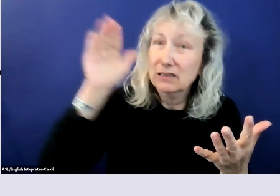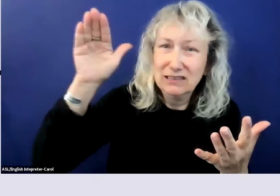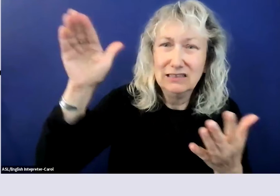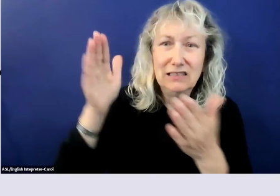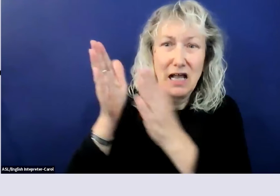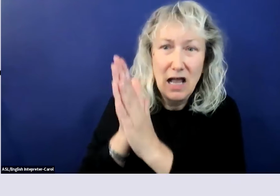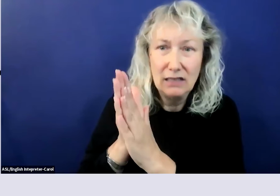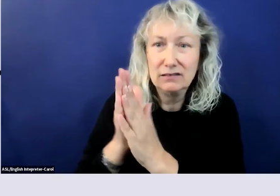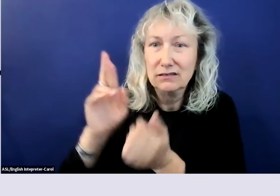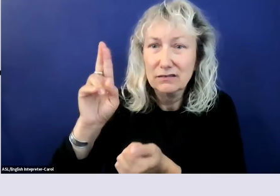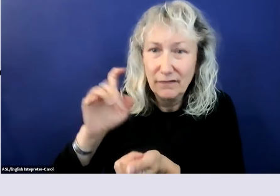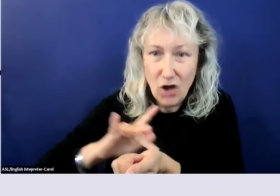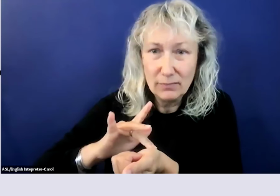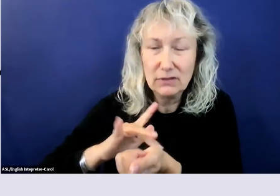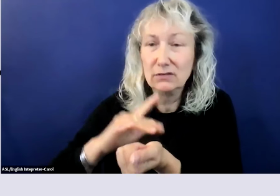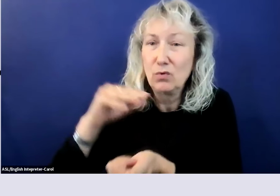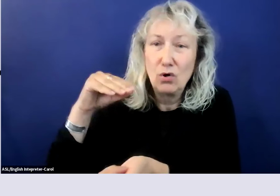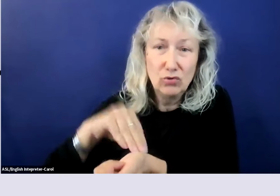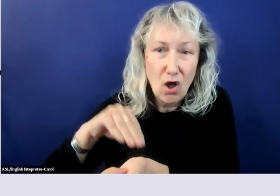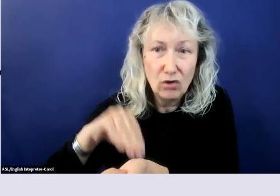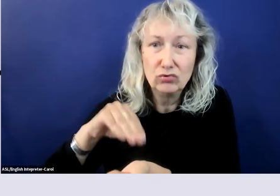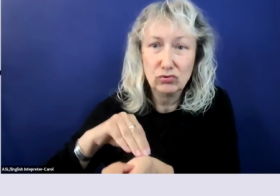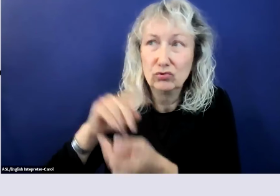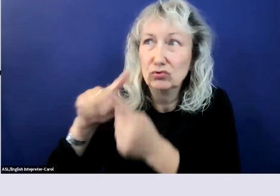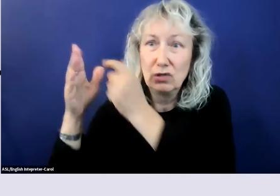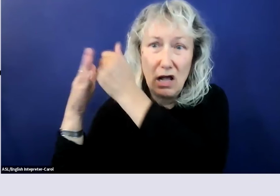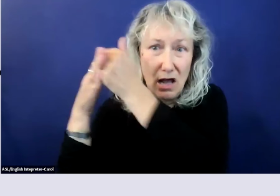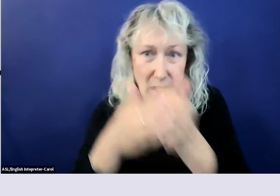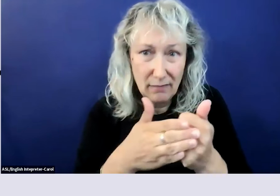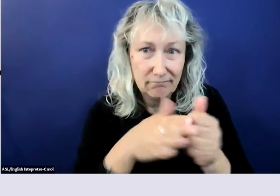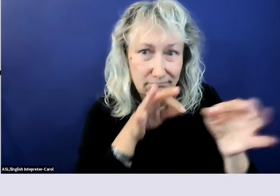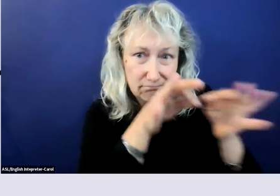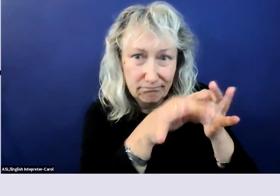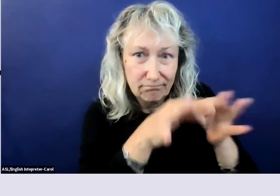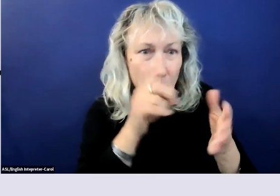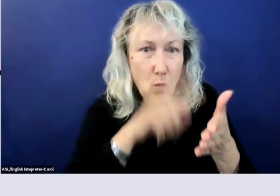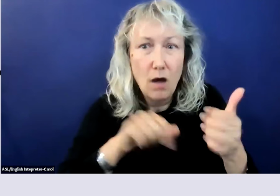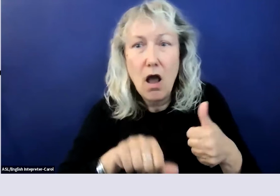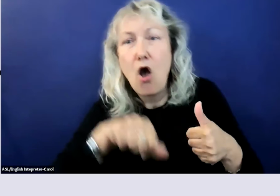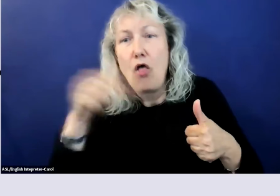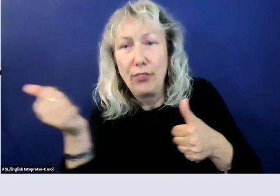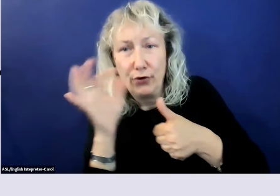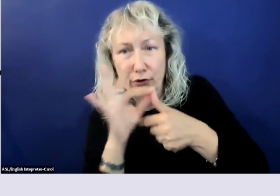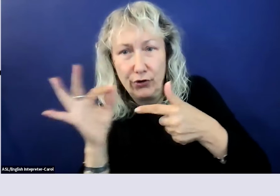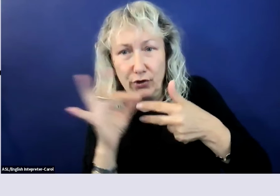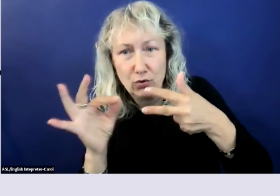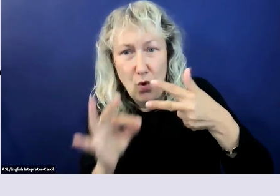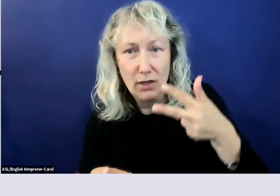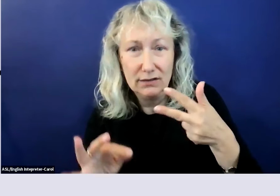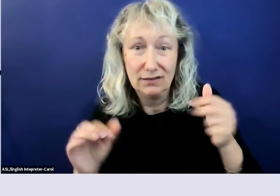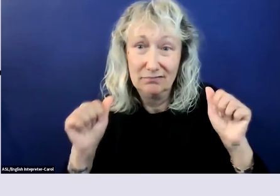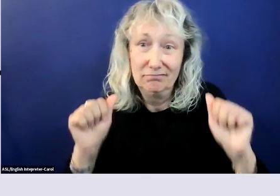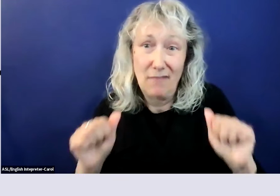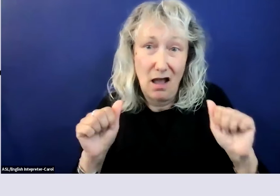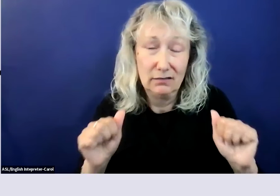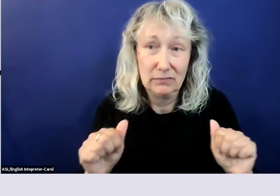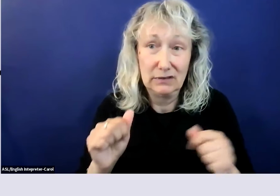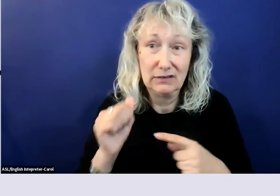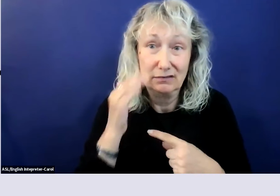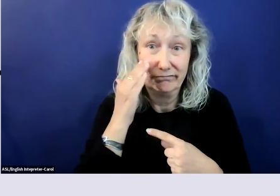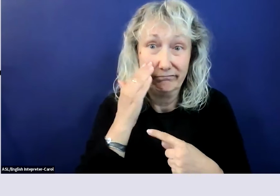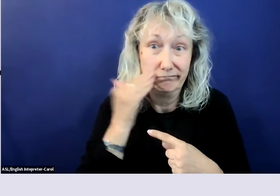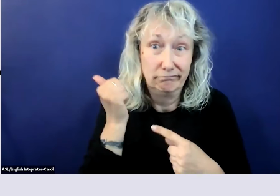or a pharmacist. Pharmacists can help identify alternative medications that may be available that